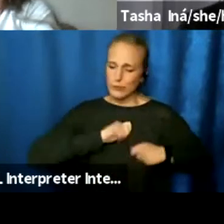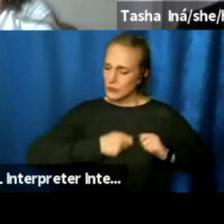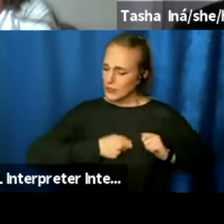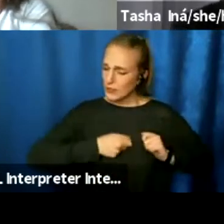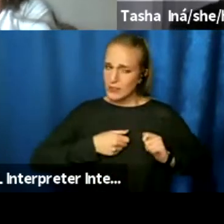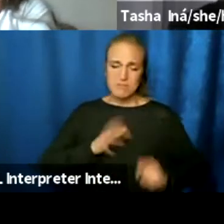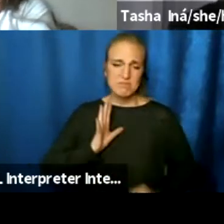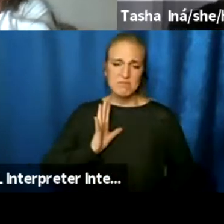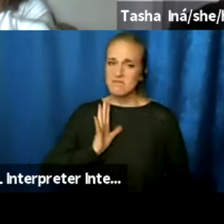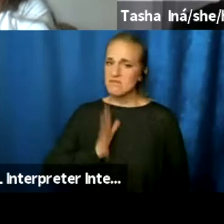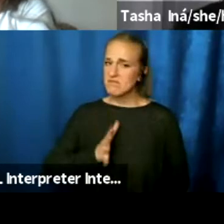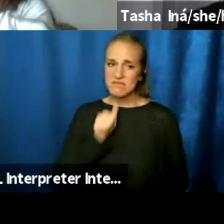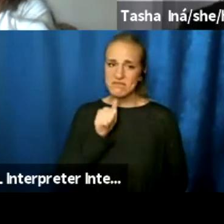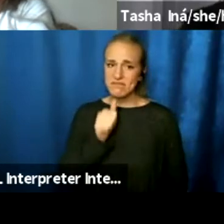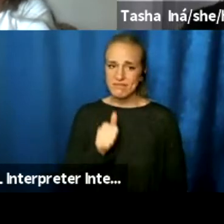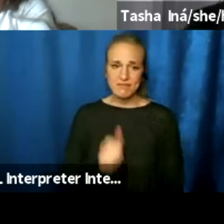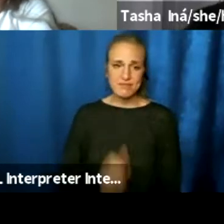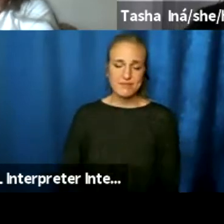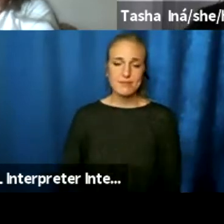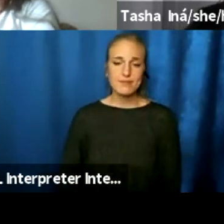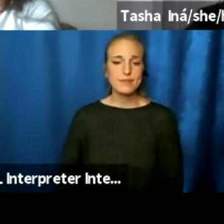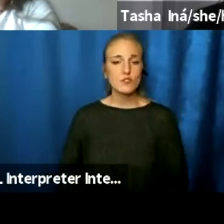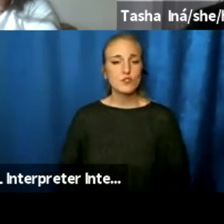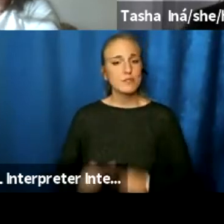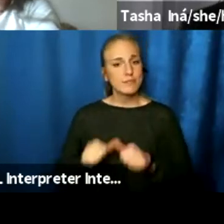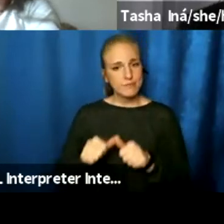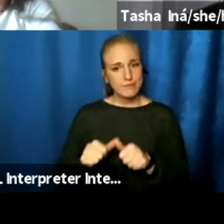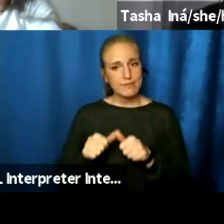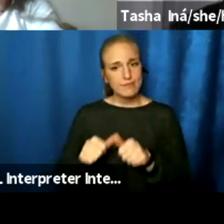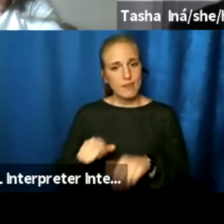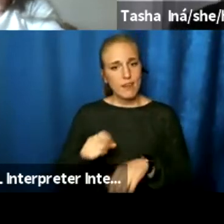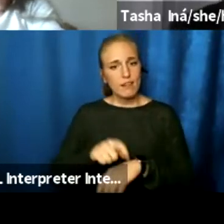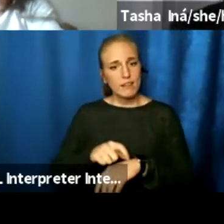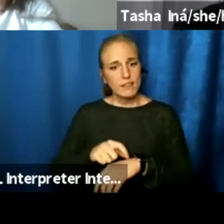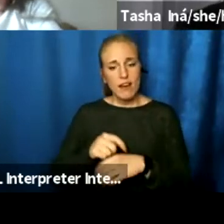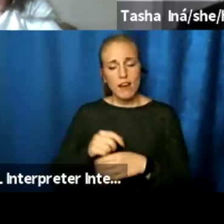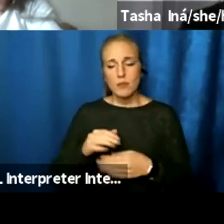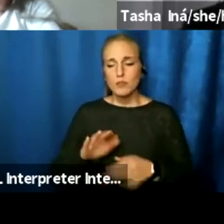And give it all the time it needs.